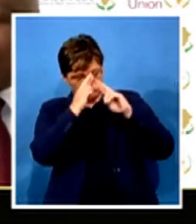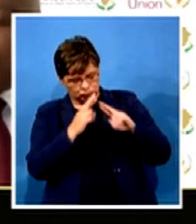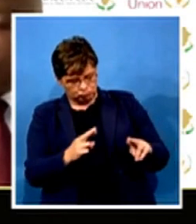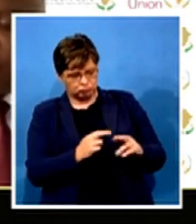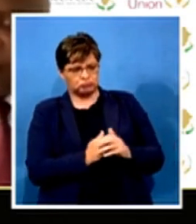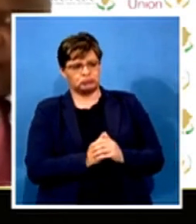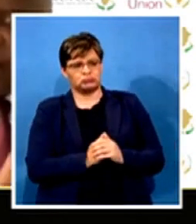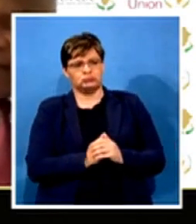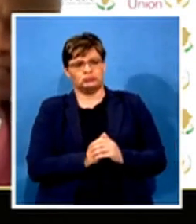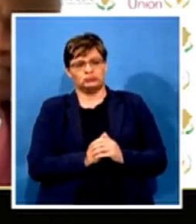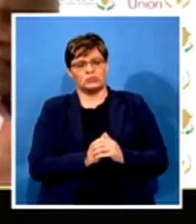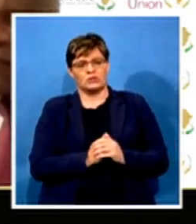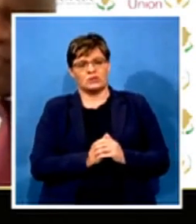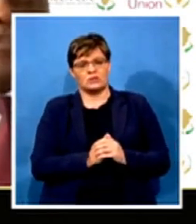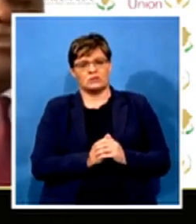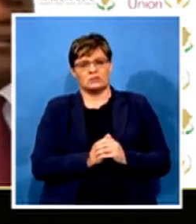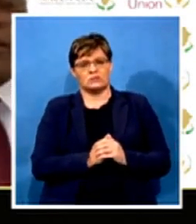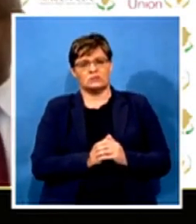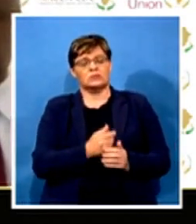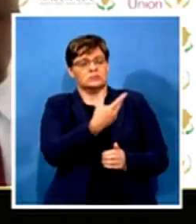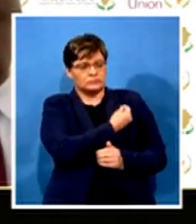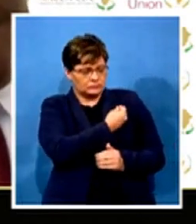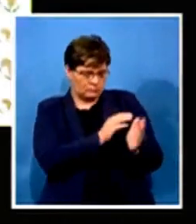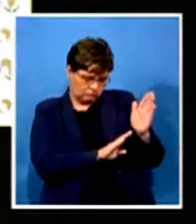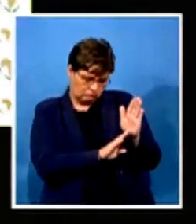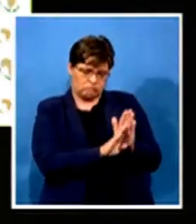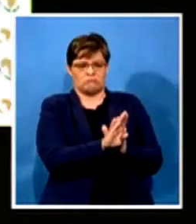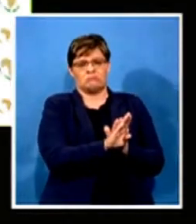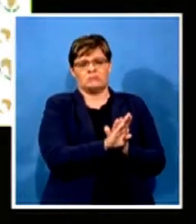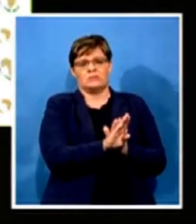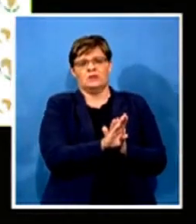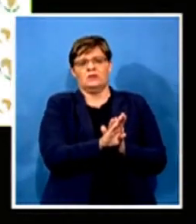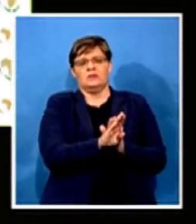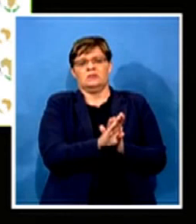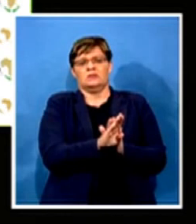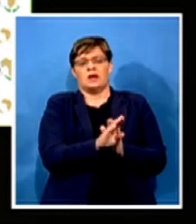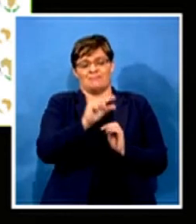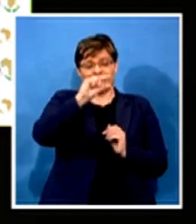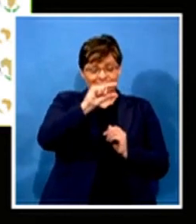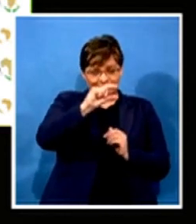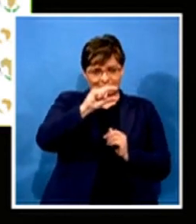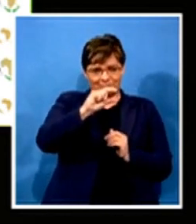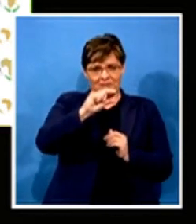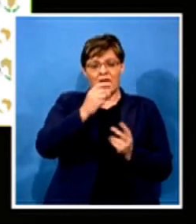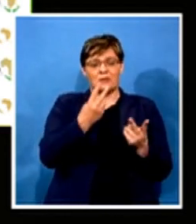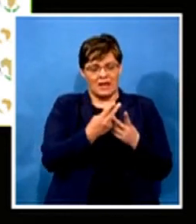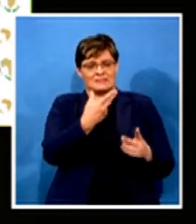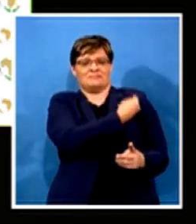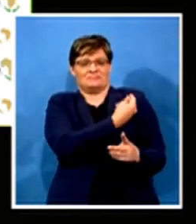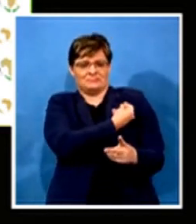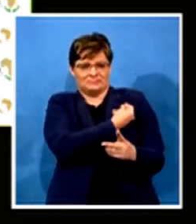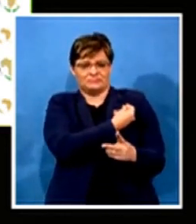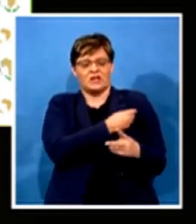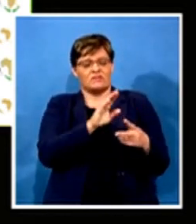with vaccines and vaccination on the continent, he raised 2 questions. One is